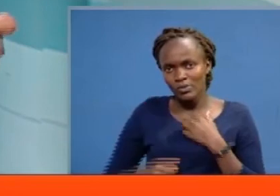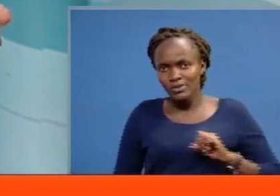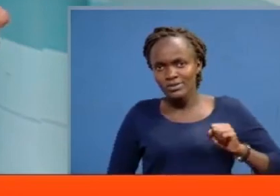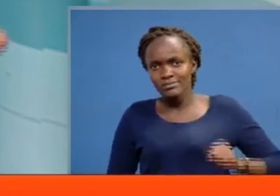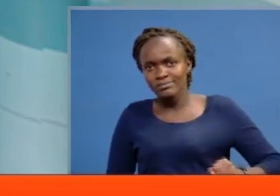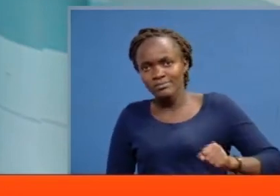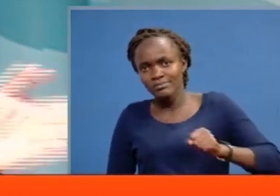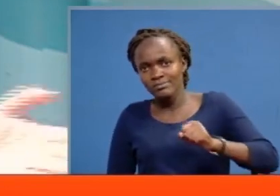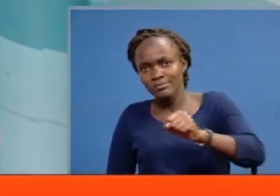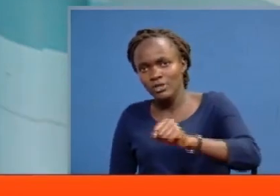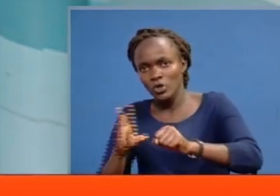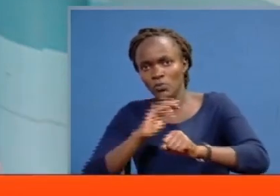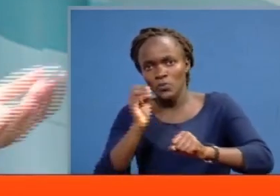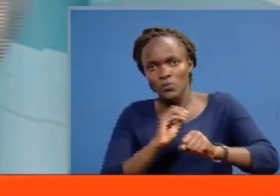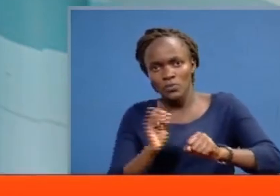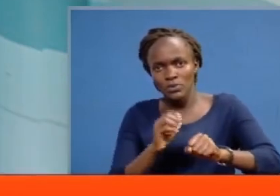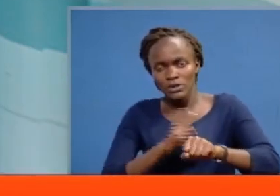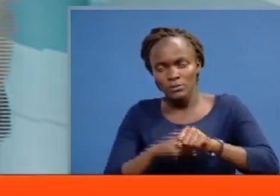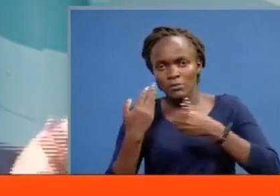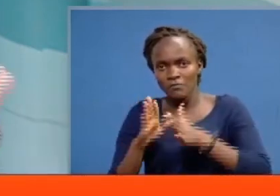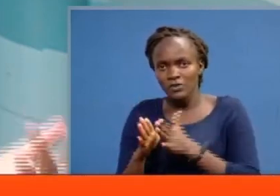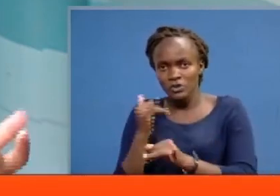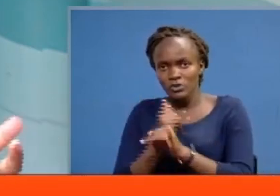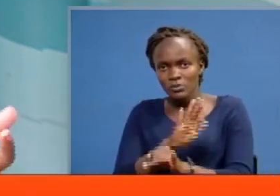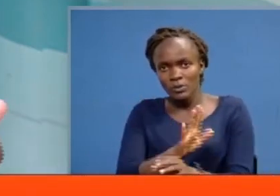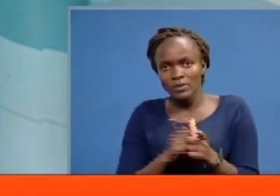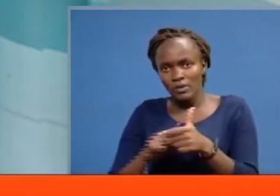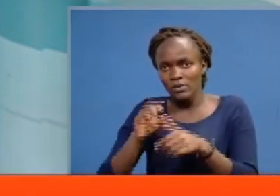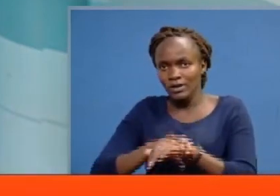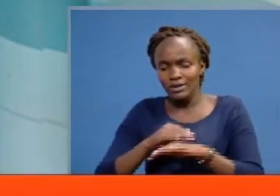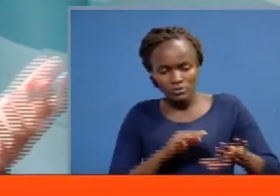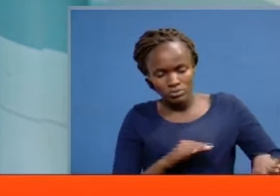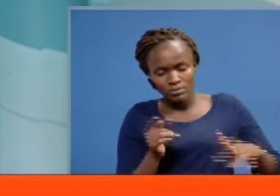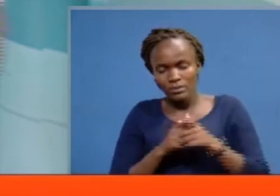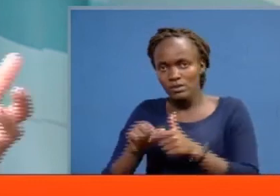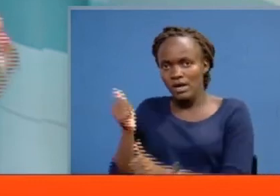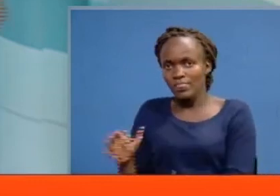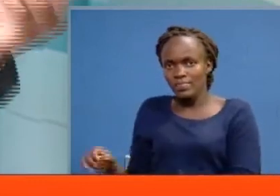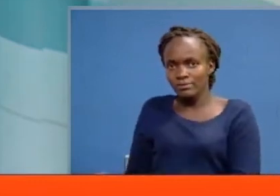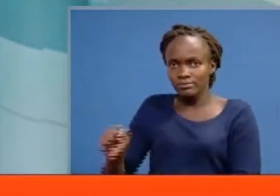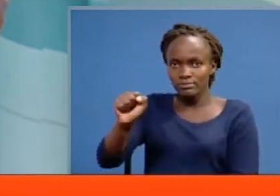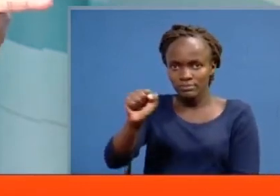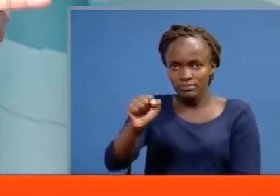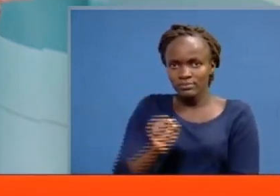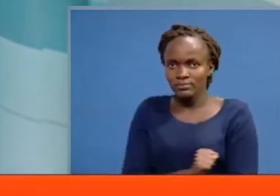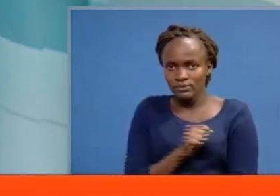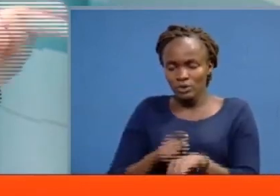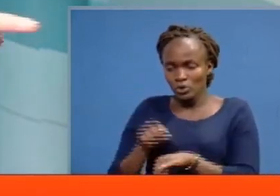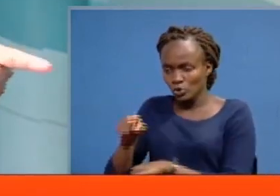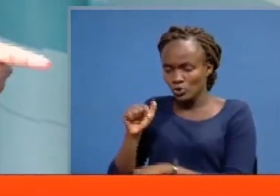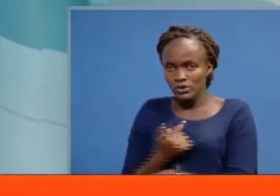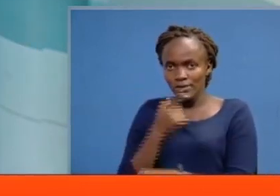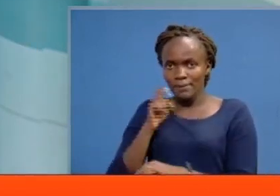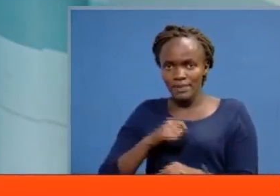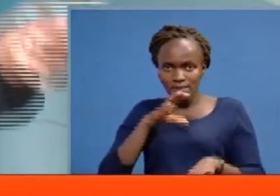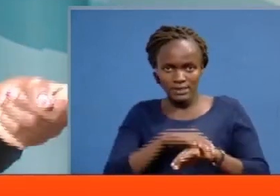forever. You know, once they're done with their work, they need to pick somebody else and mentor. So even as you're approaching a mentor, you as a person, you need to have